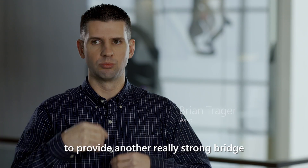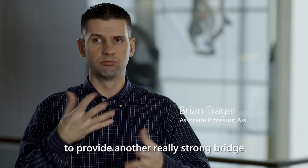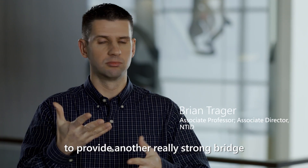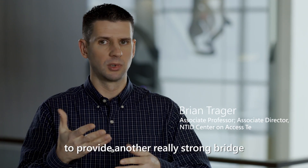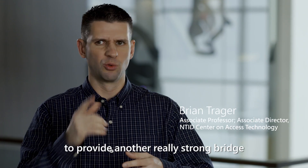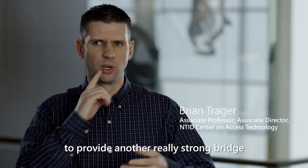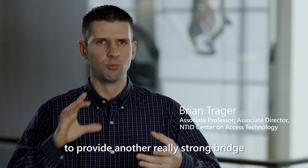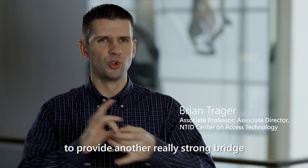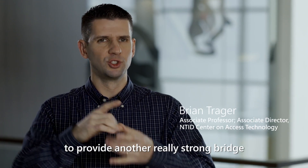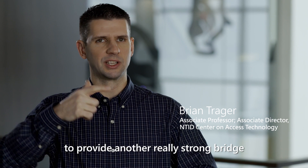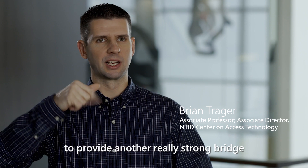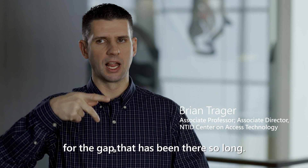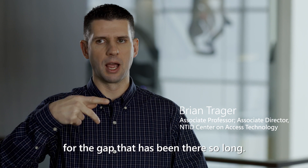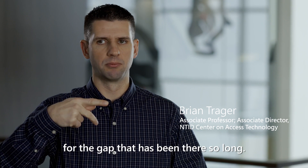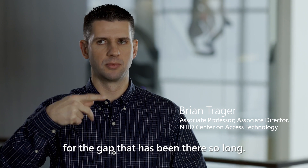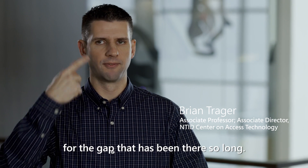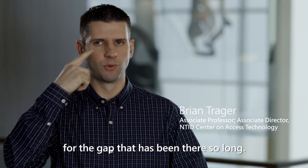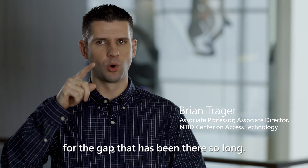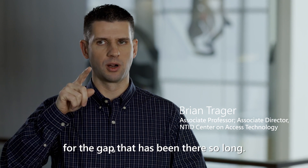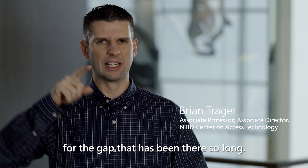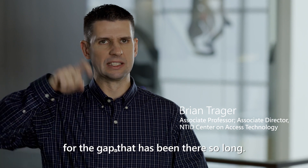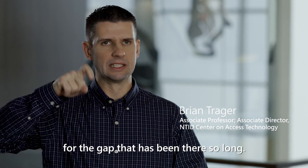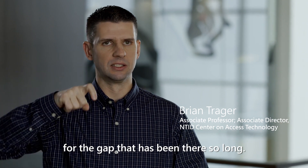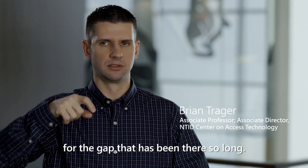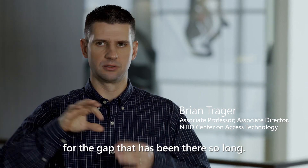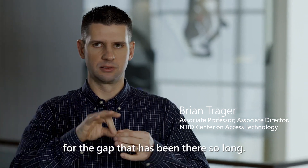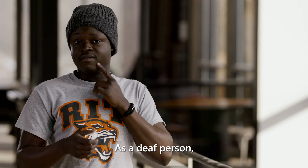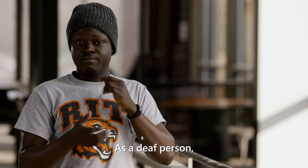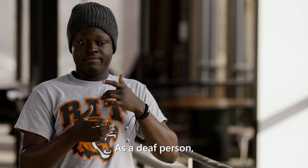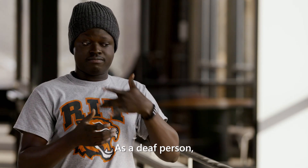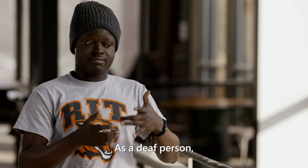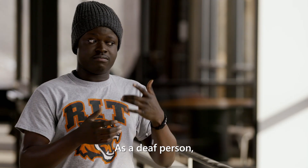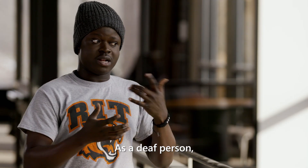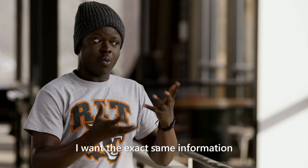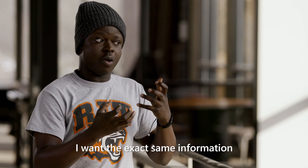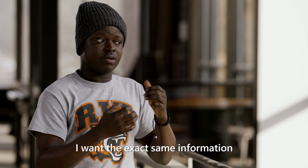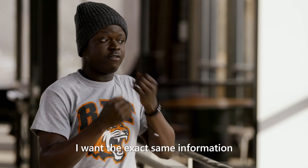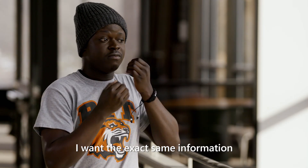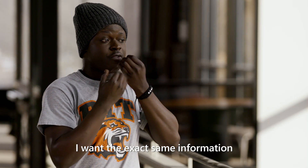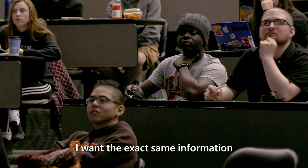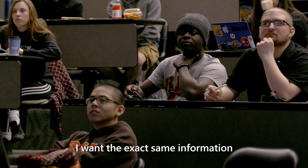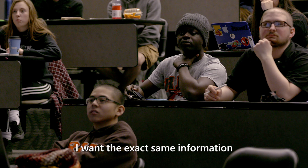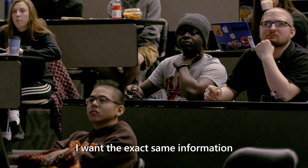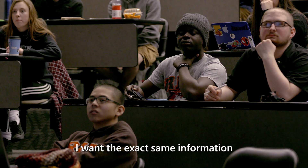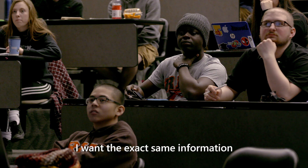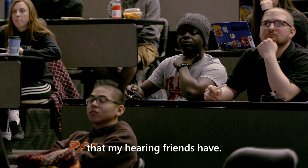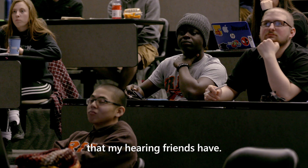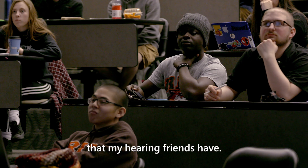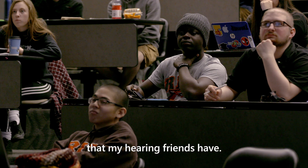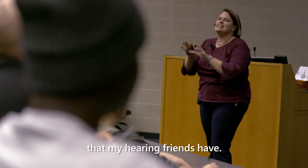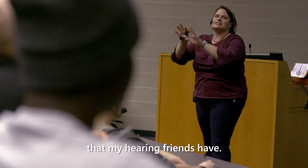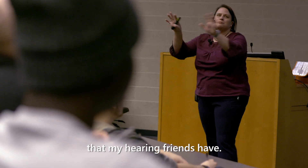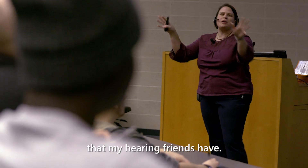to provide another really strong bridge for the gap that has been there so long. As a deaf person, I want the exact same information